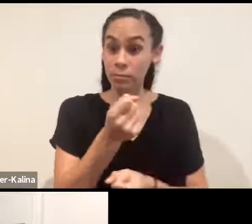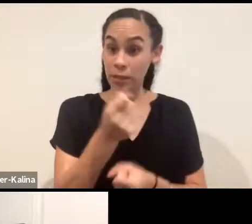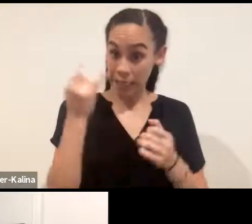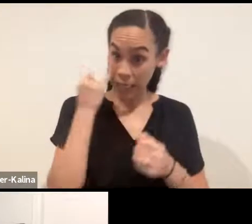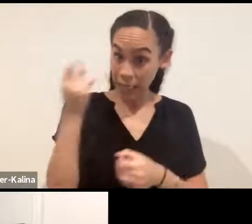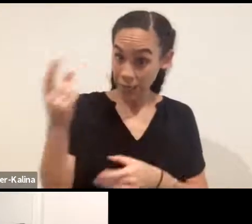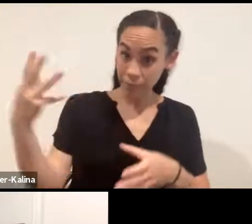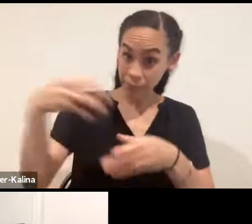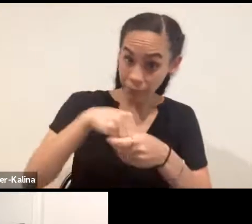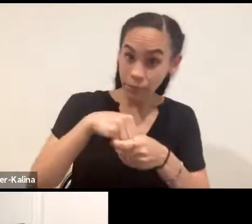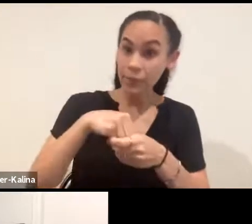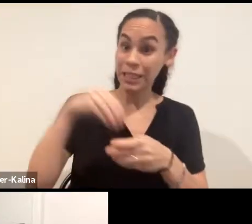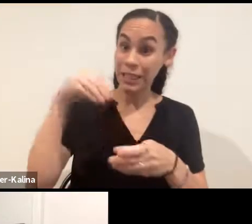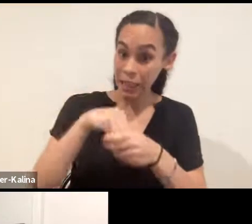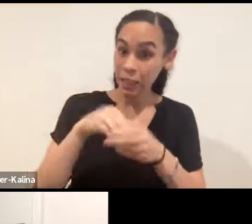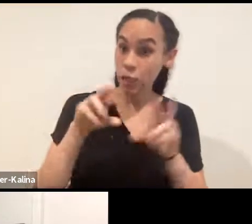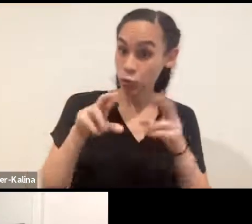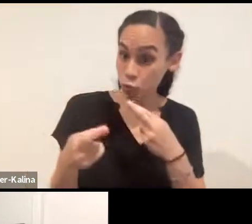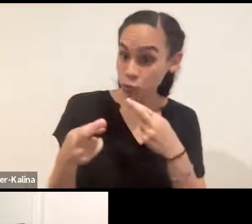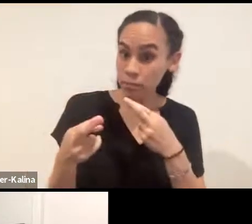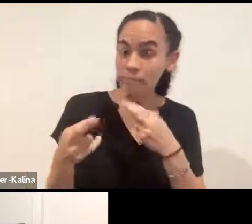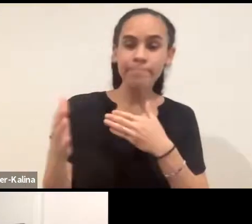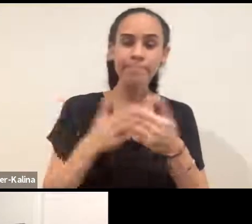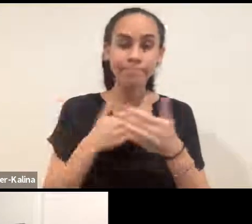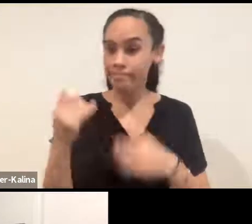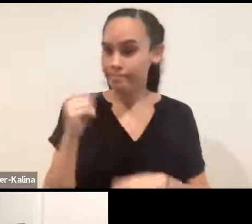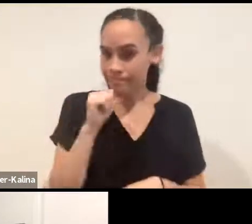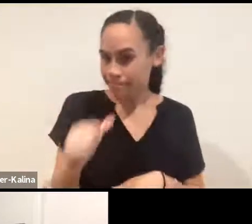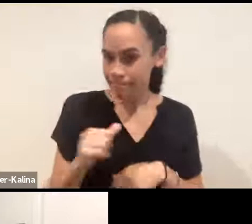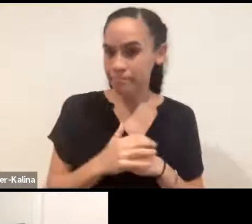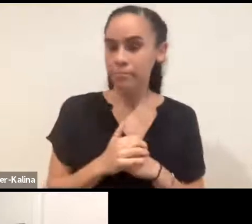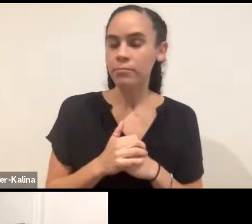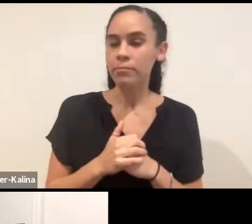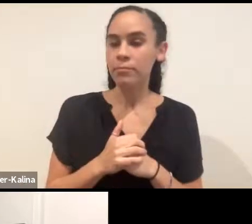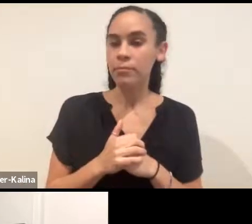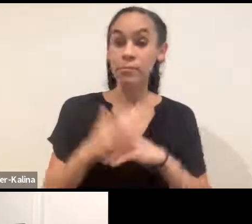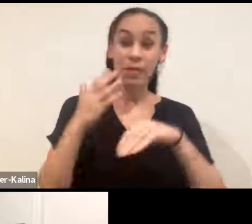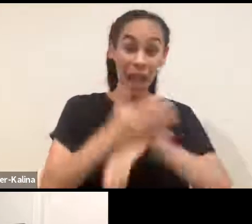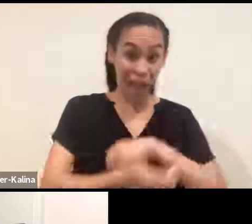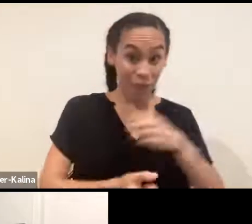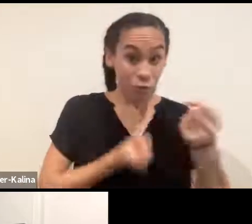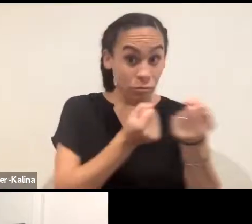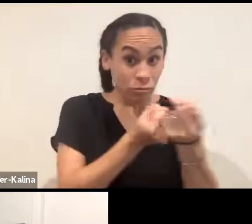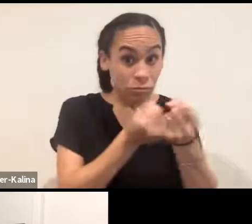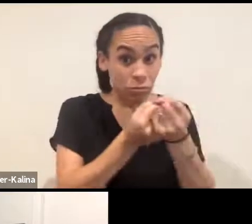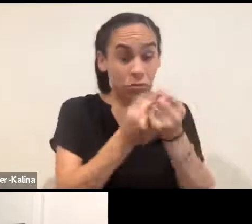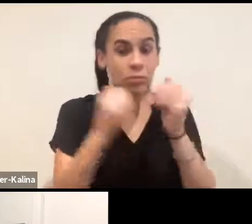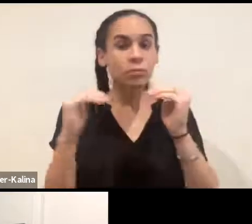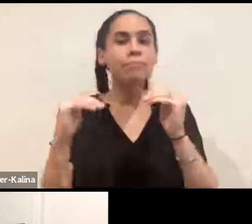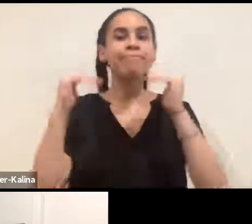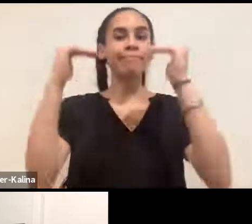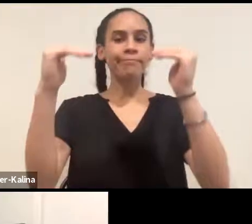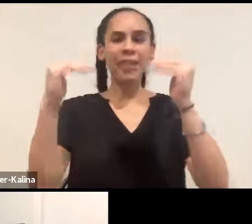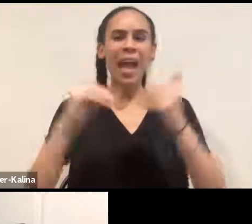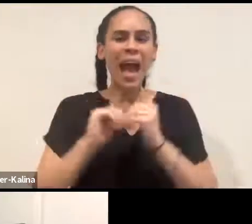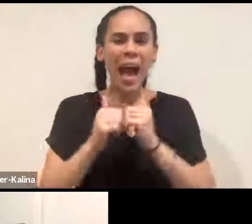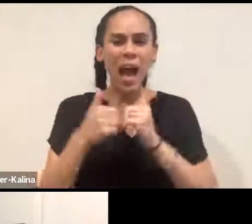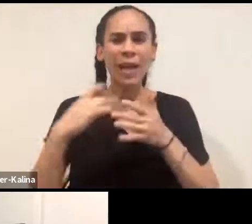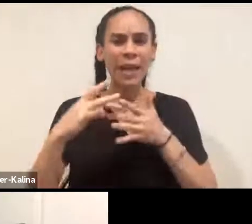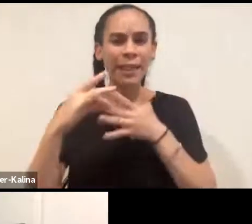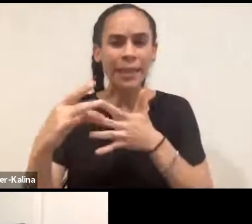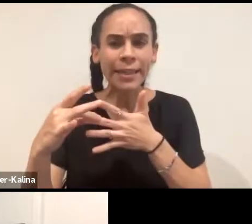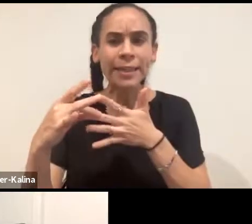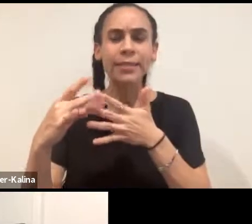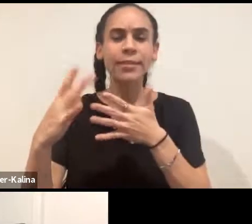And then after advocating, it's really, what can you do to lead the change? What